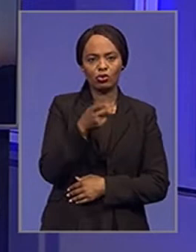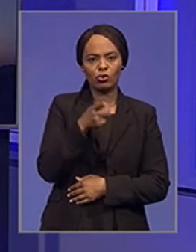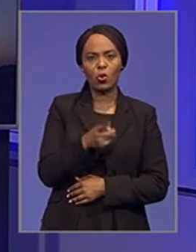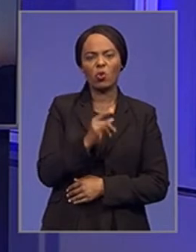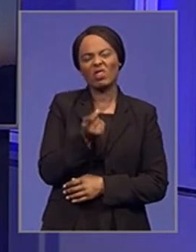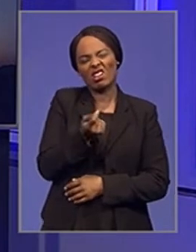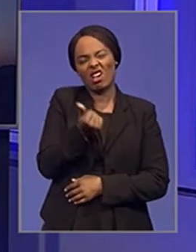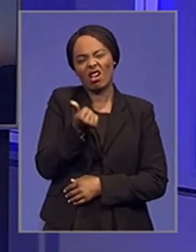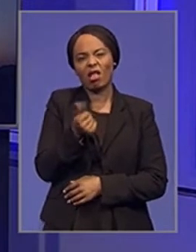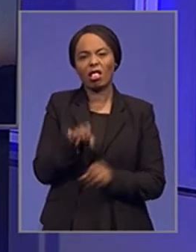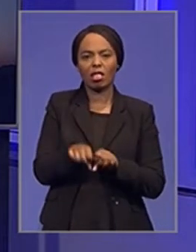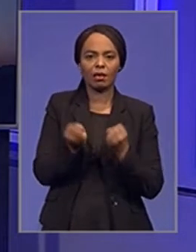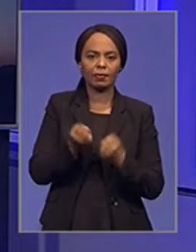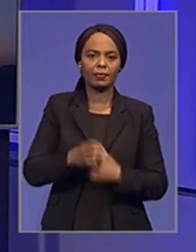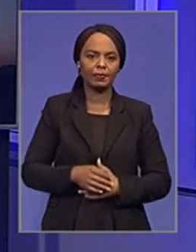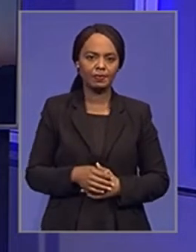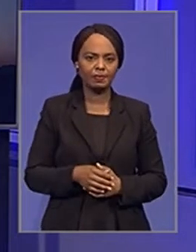gobetše gannyane.